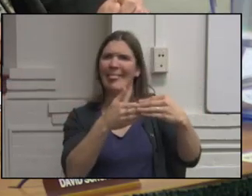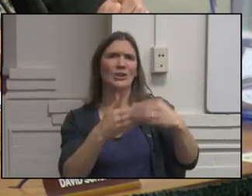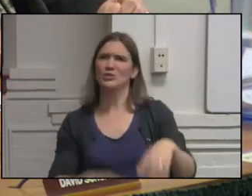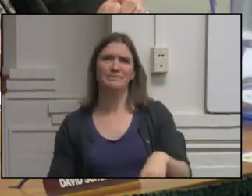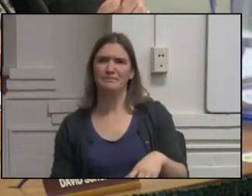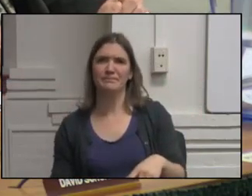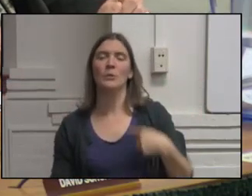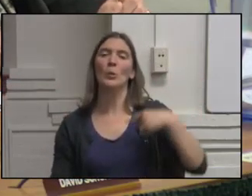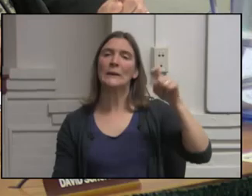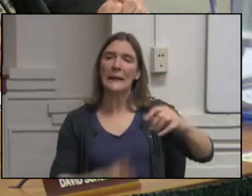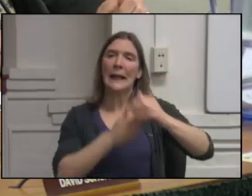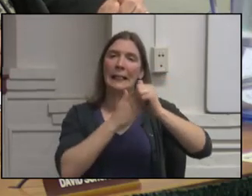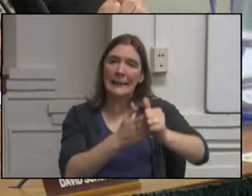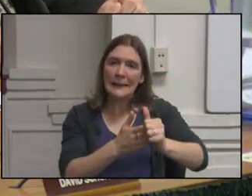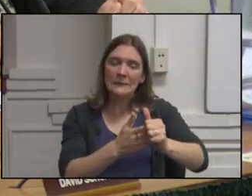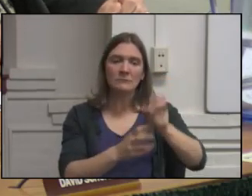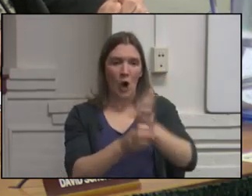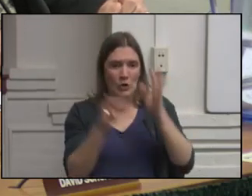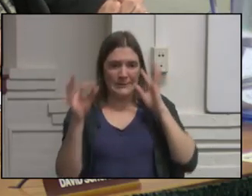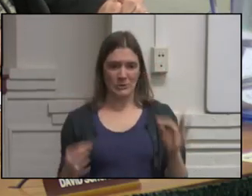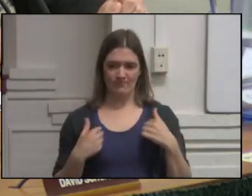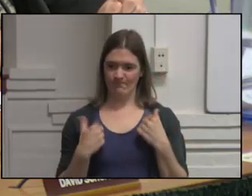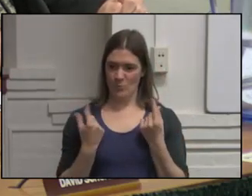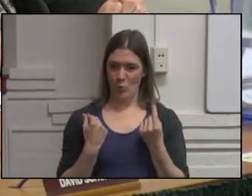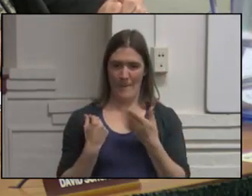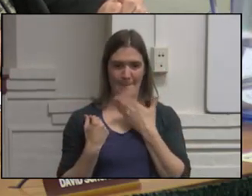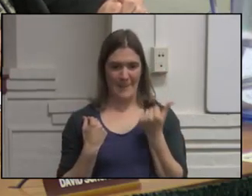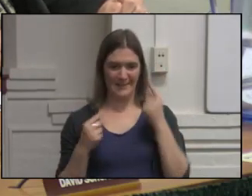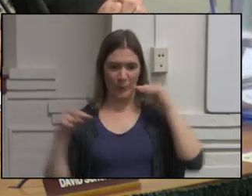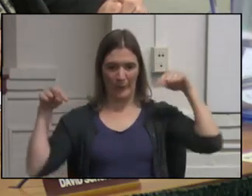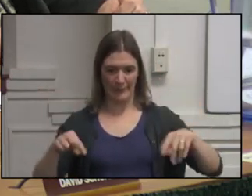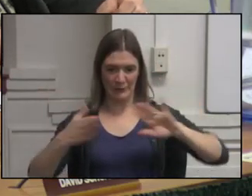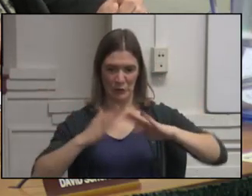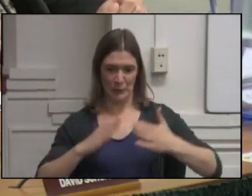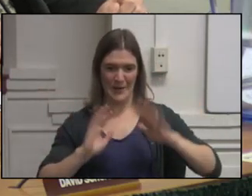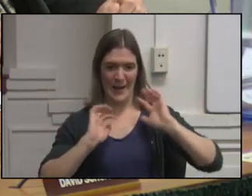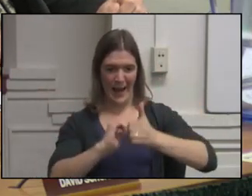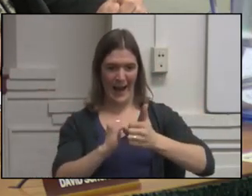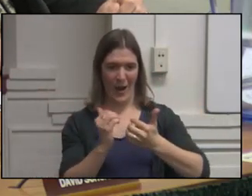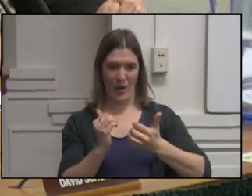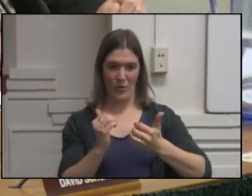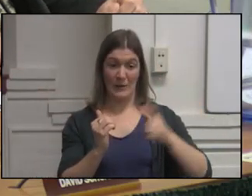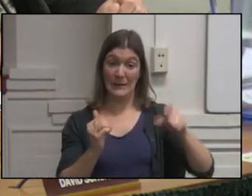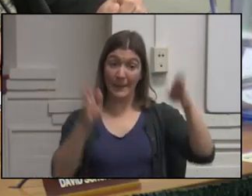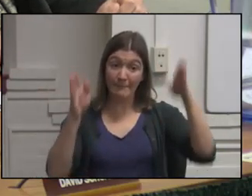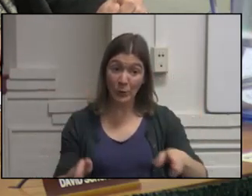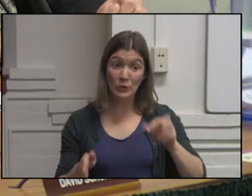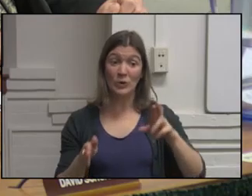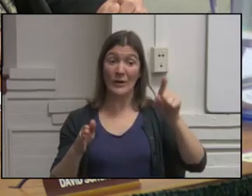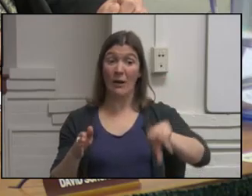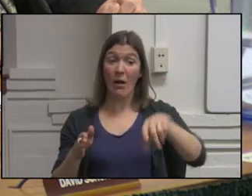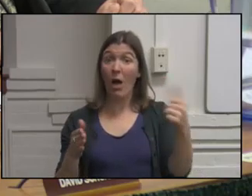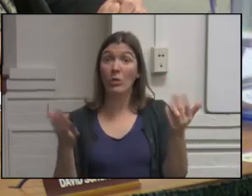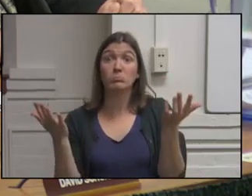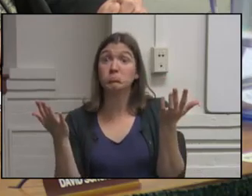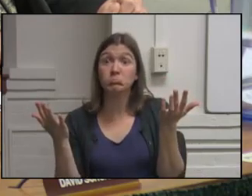I think leadership is making the hard decisions of what makes a difference for our community, all of our members of our community,